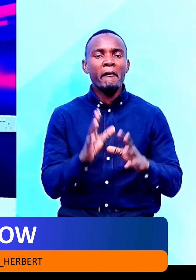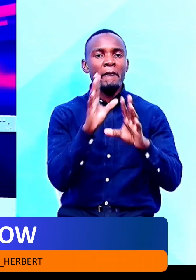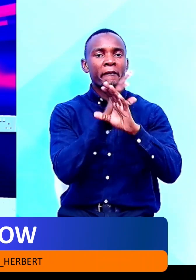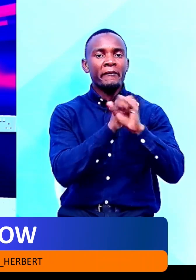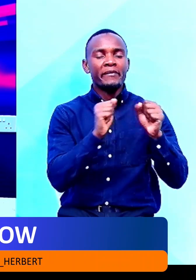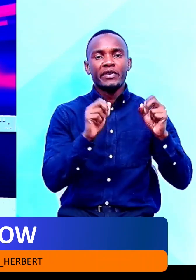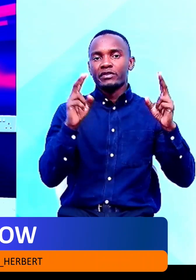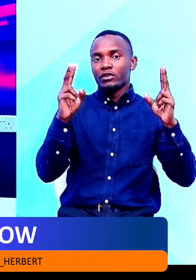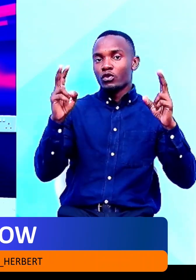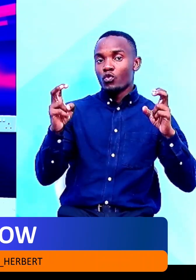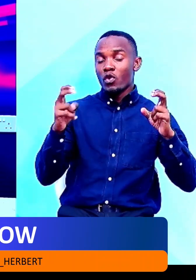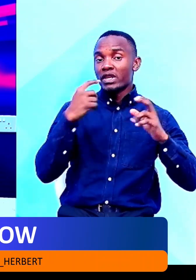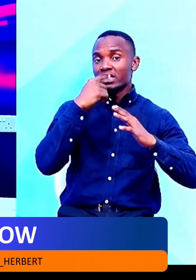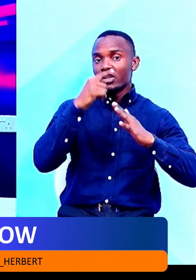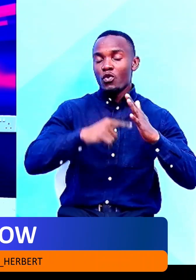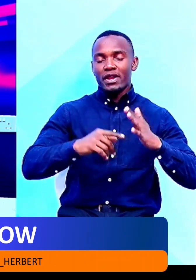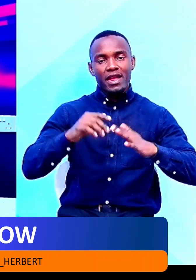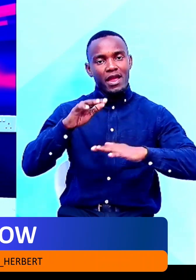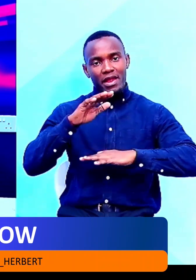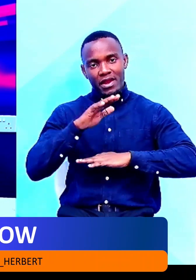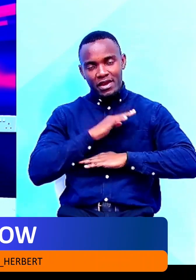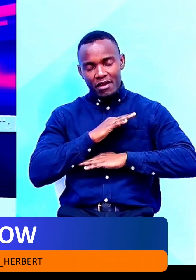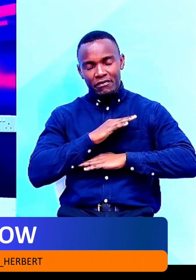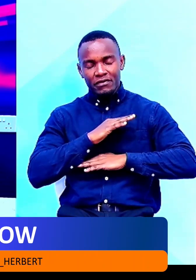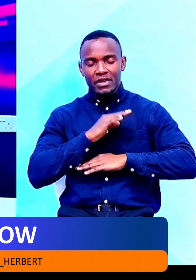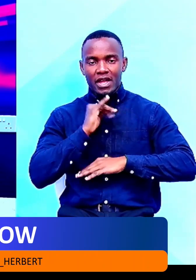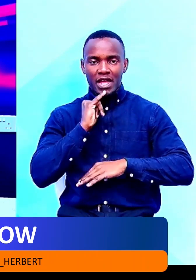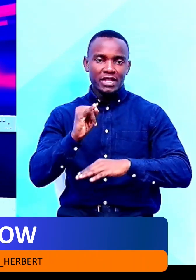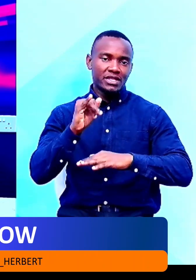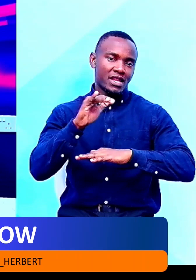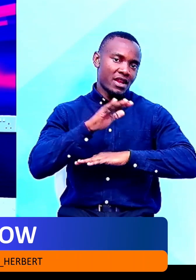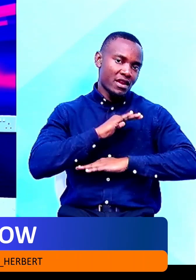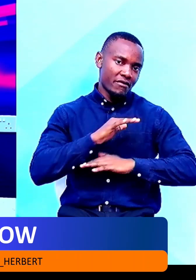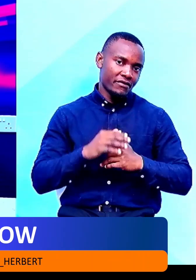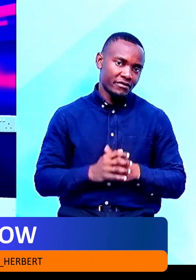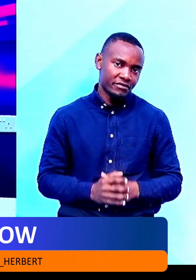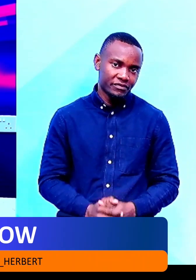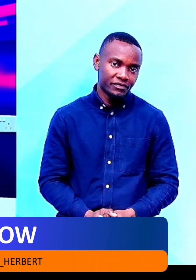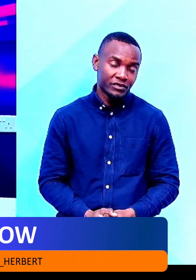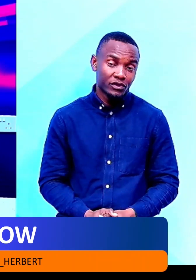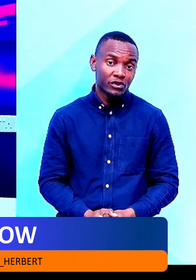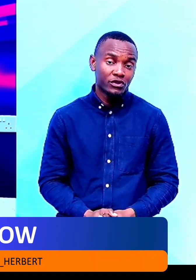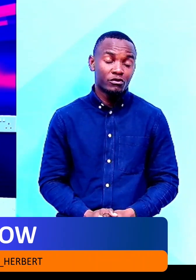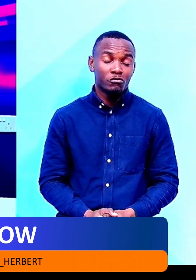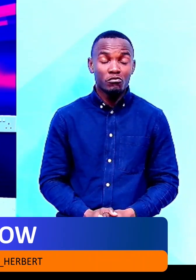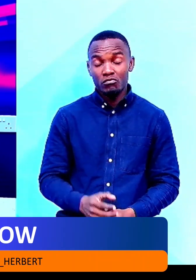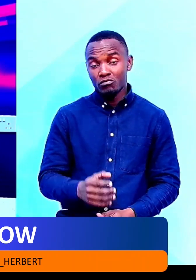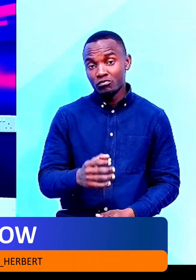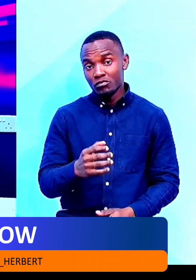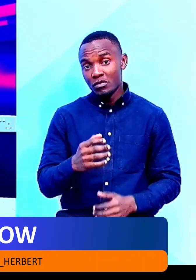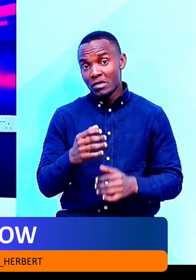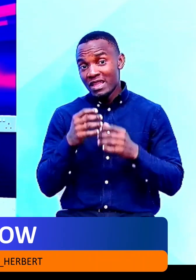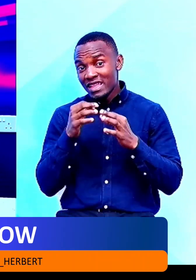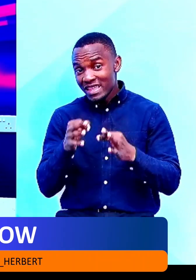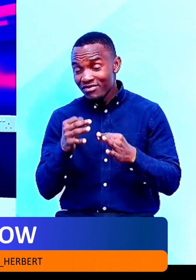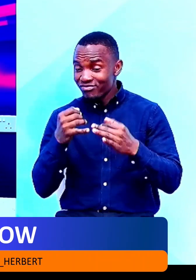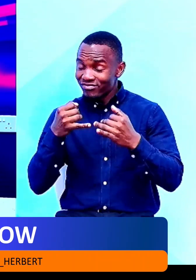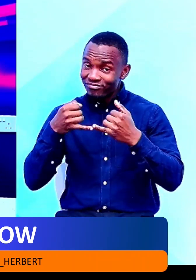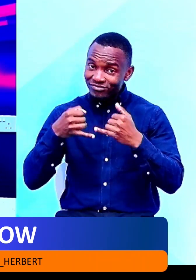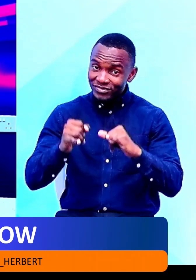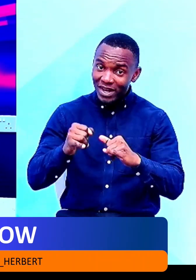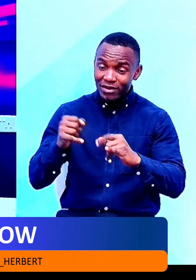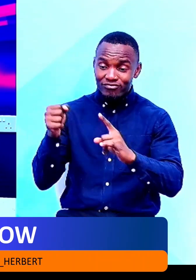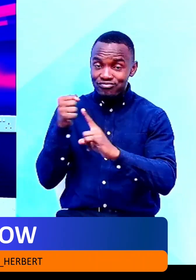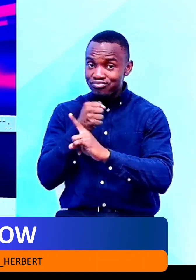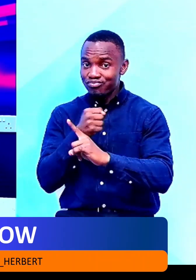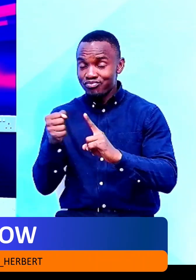"Enough is enough." And tough stance: if you attempt to attack a police station, you will be shot in